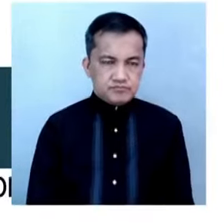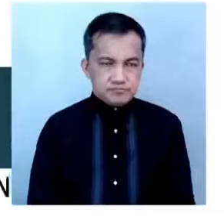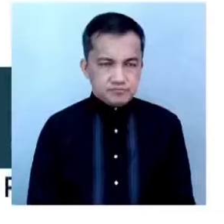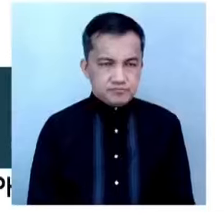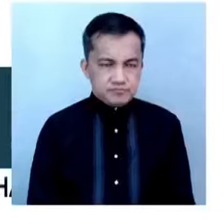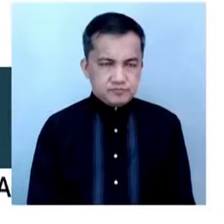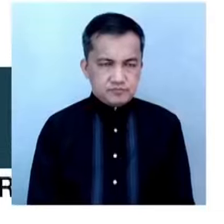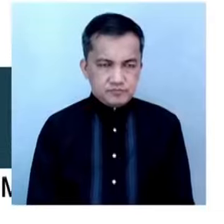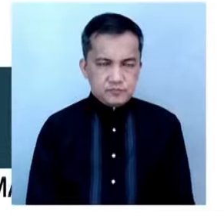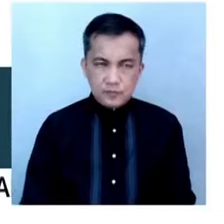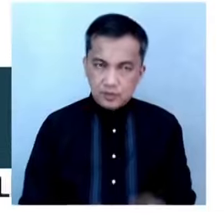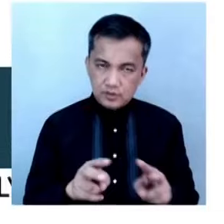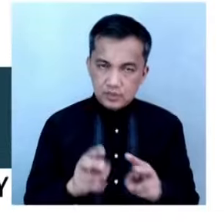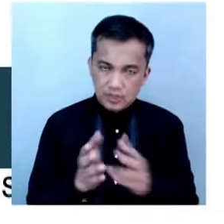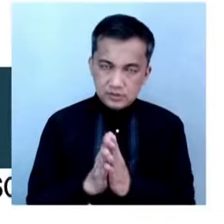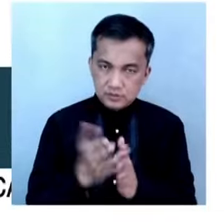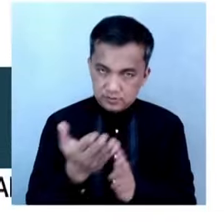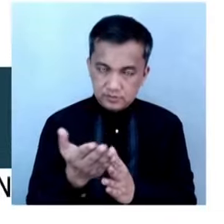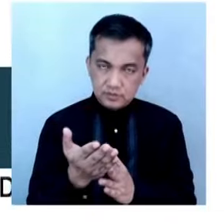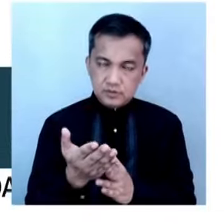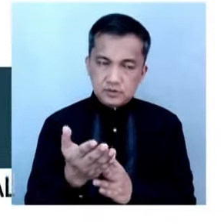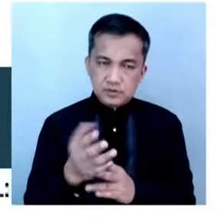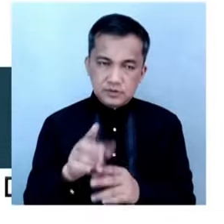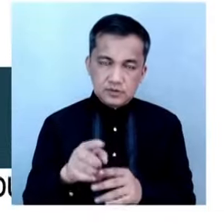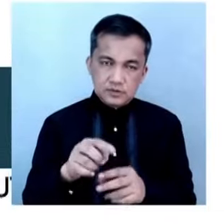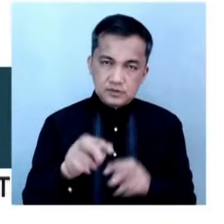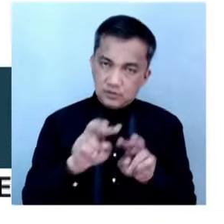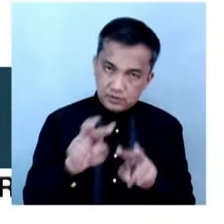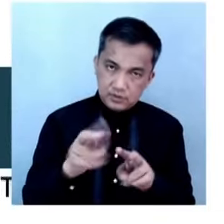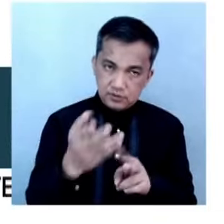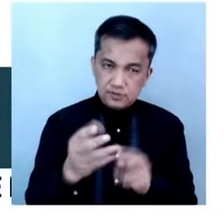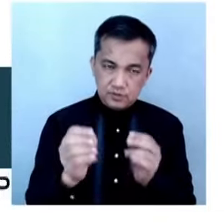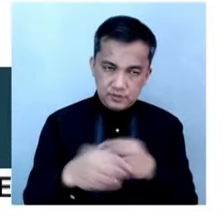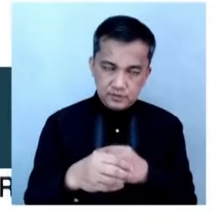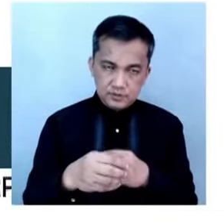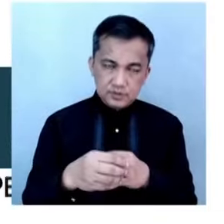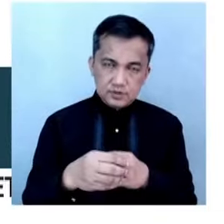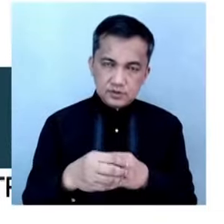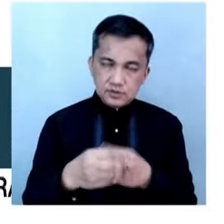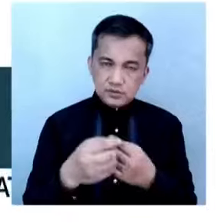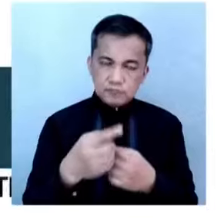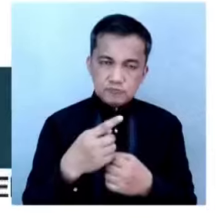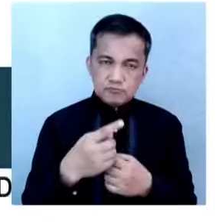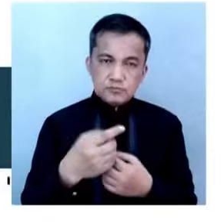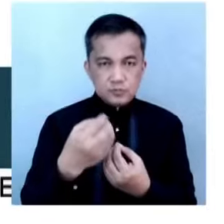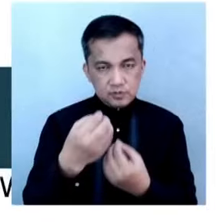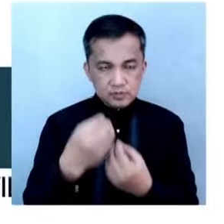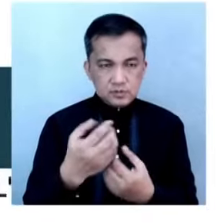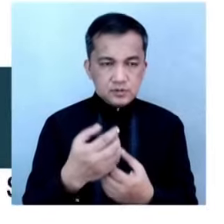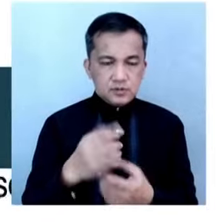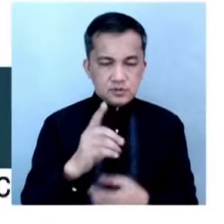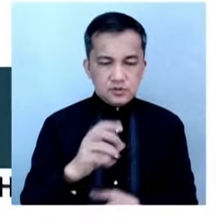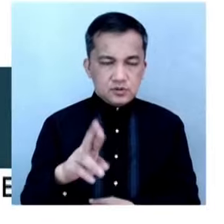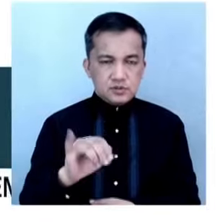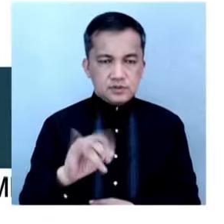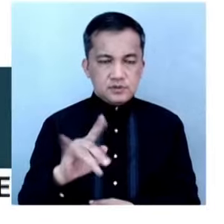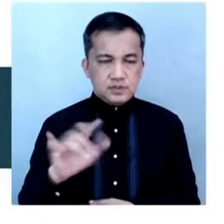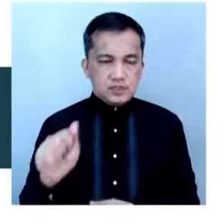you for guidance as well. They're looking to your office as well for guidance as well. Dr. Sevilla there, Winchell